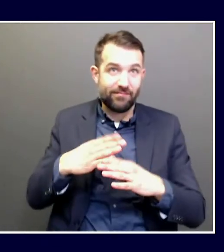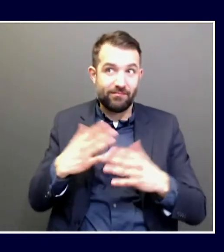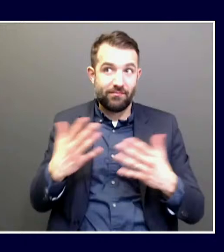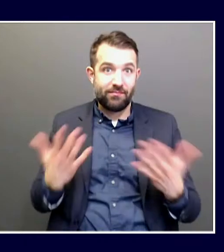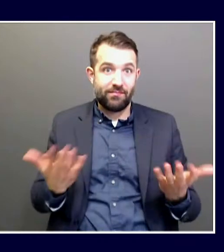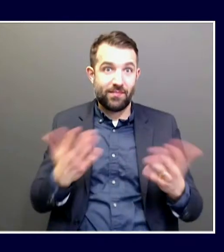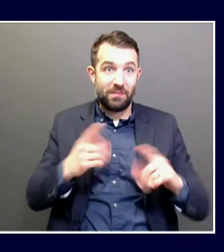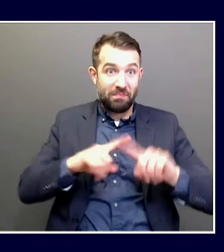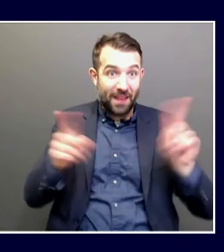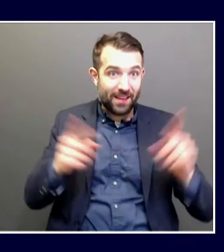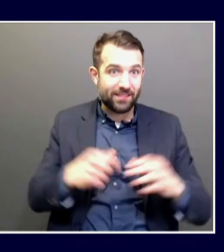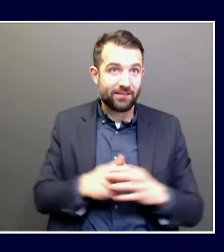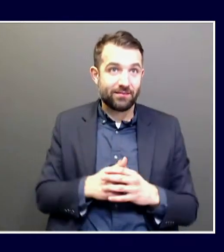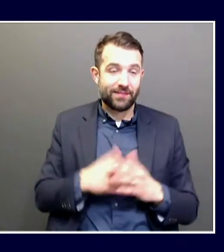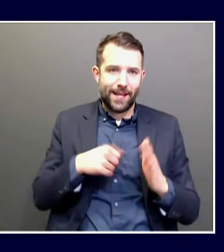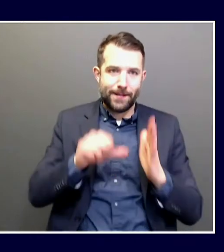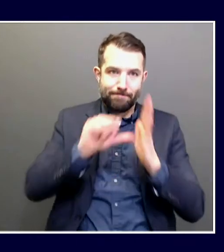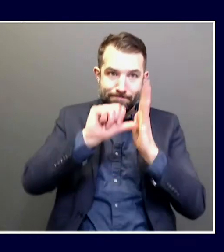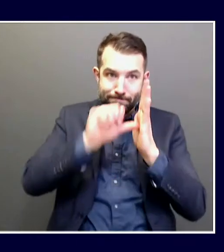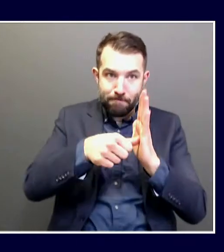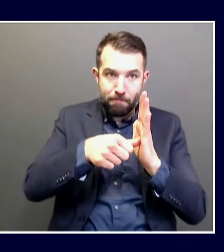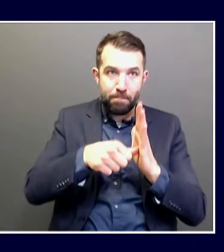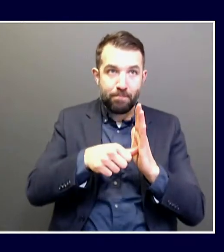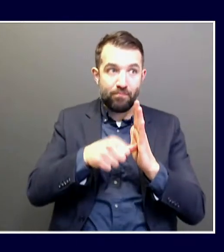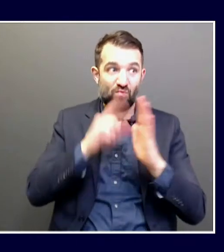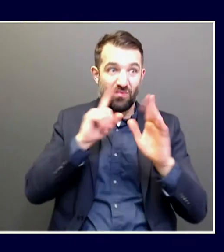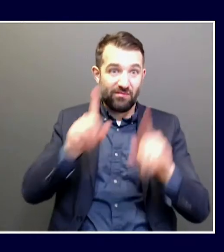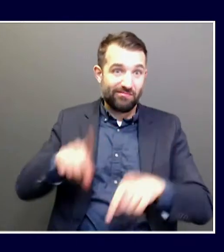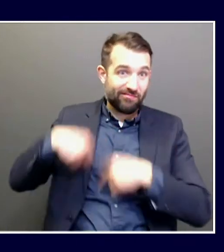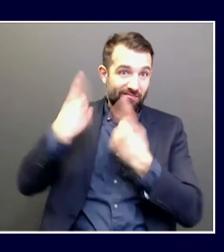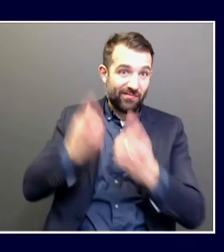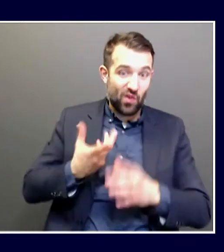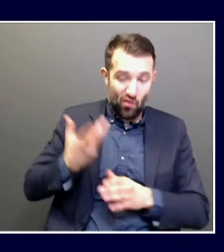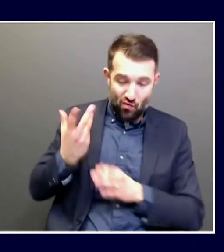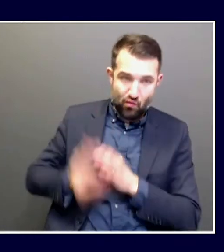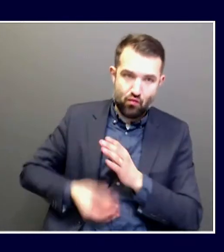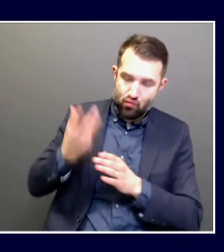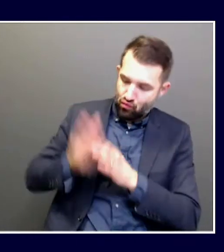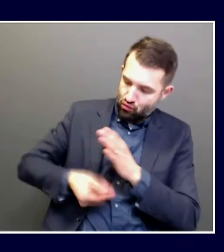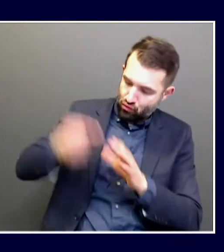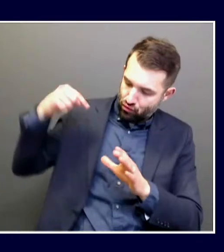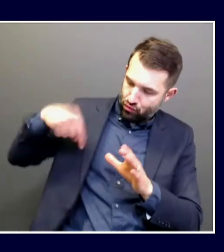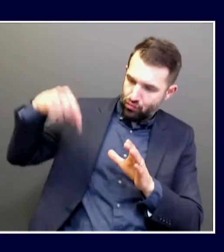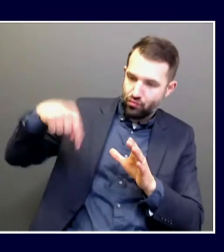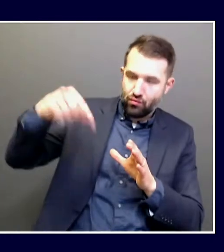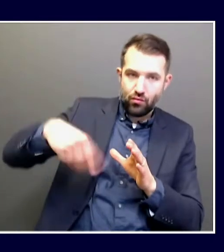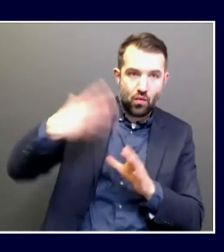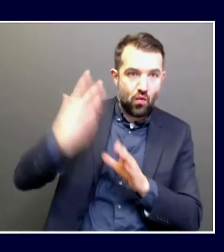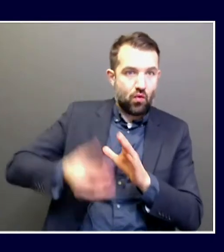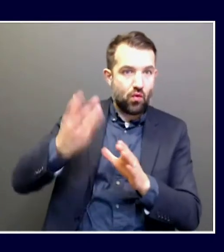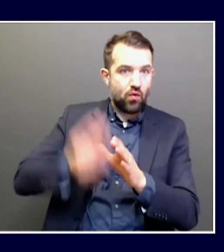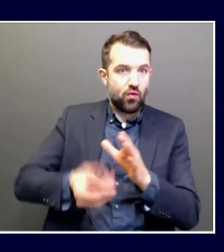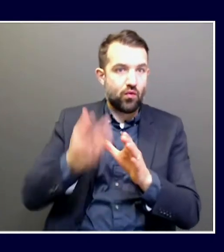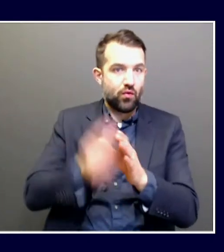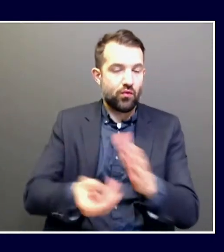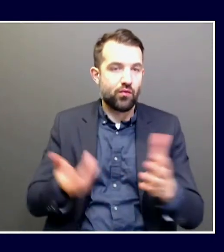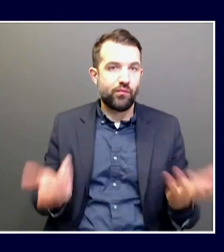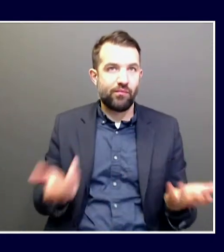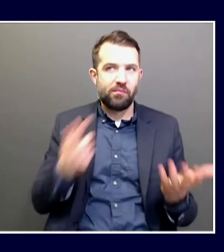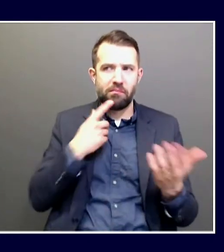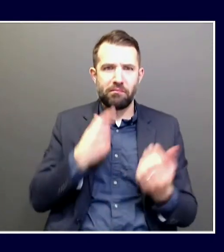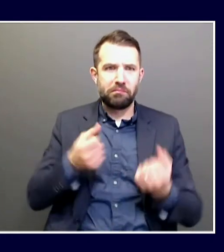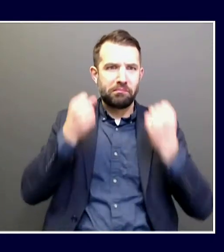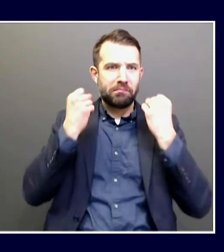the cost that we paid to get there, the number of people who died as a result. And I know you're not suggesting that, but that